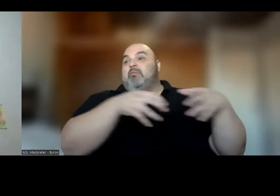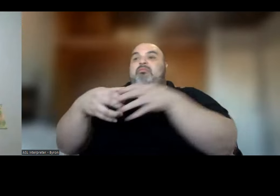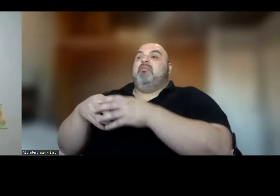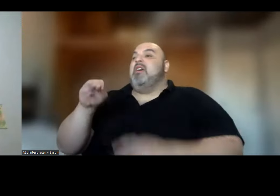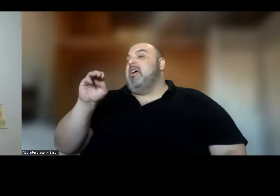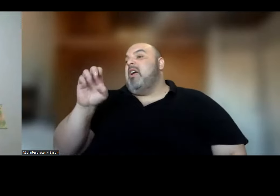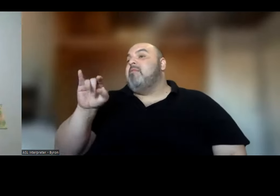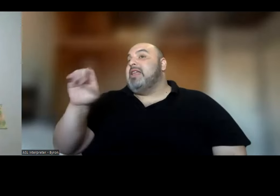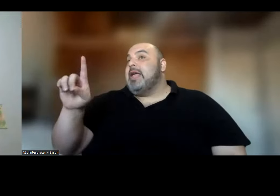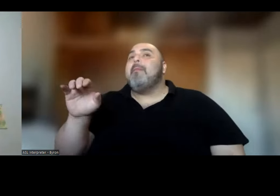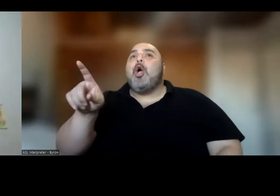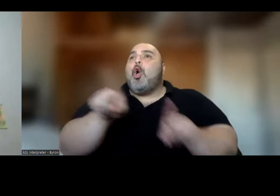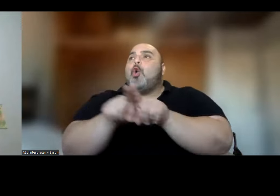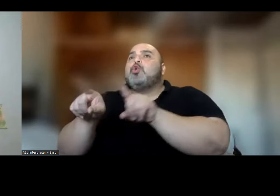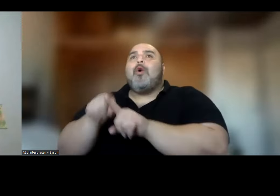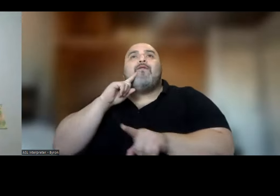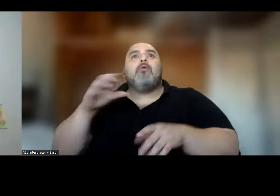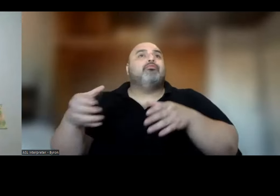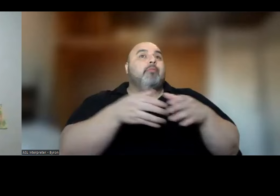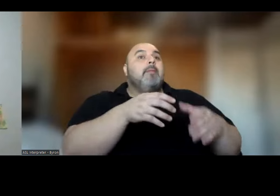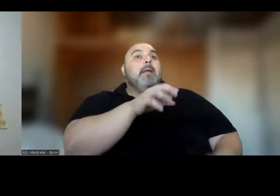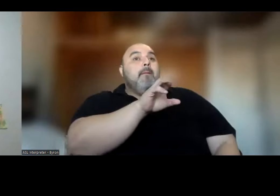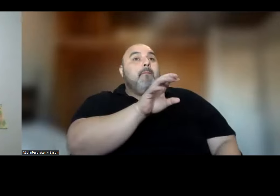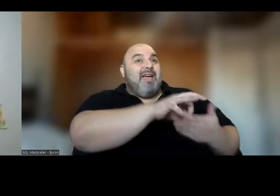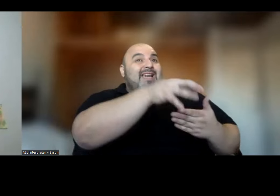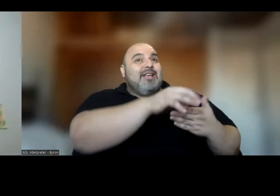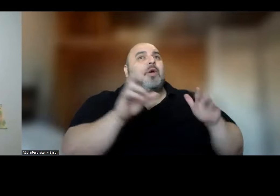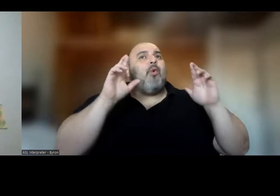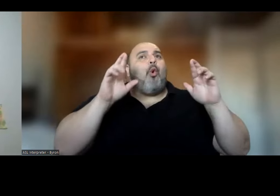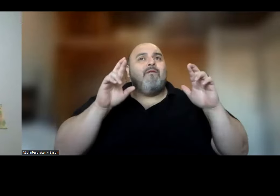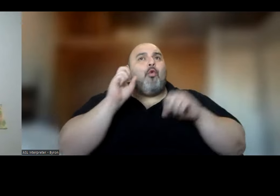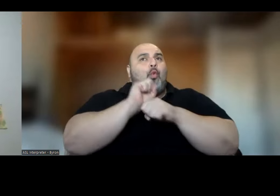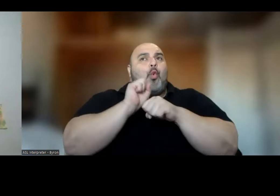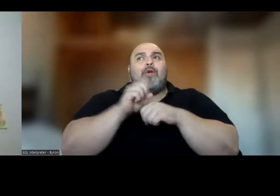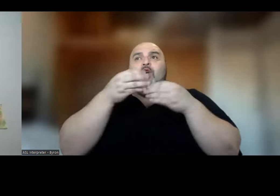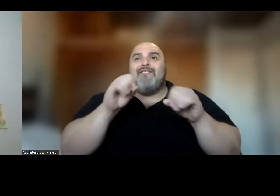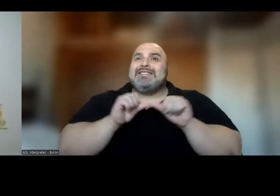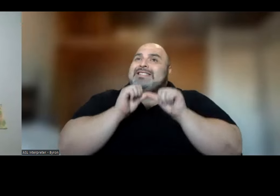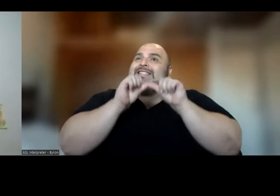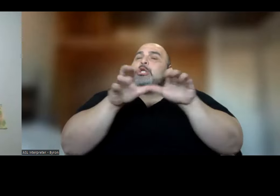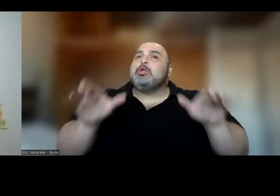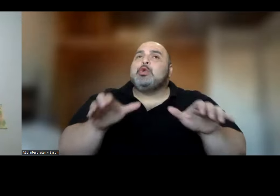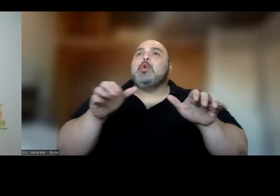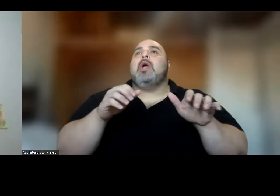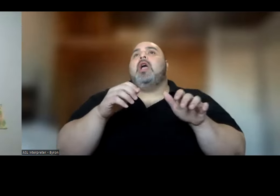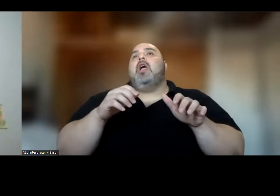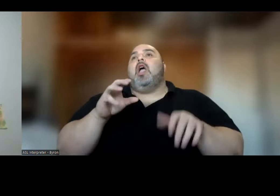the Medicare program. So I'm really hopeful about the work that that office will continue to do, and then the work that DHCS